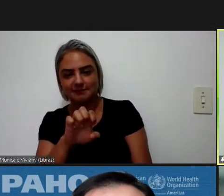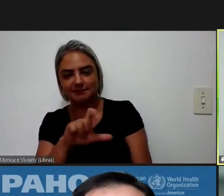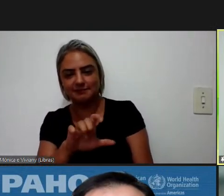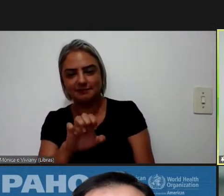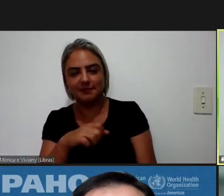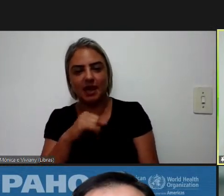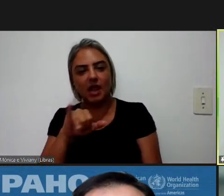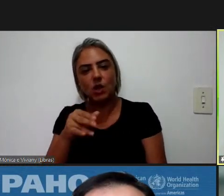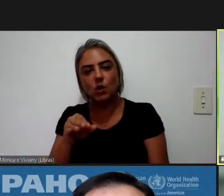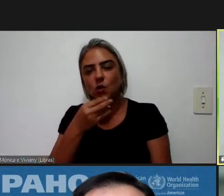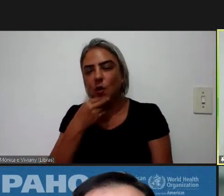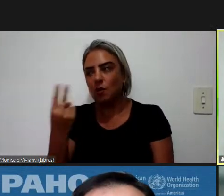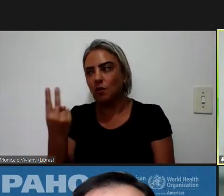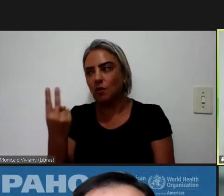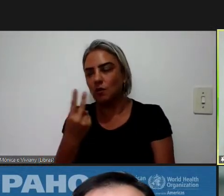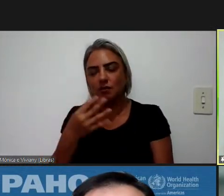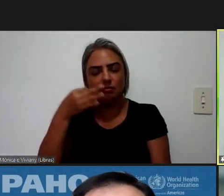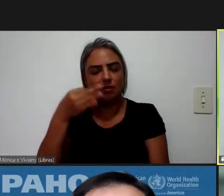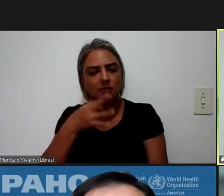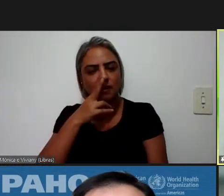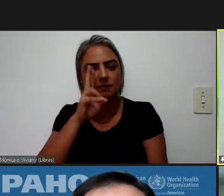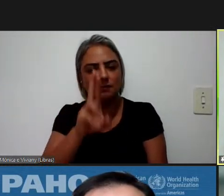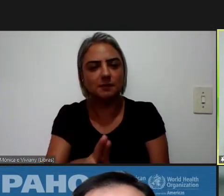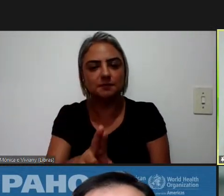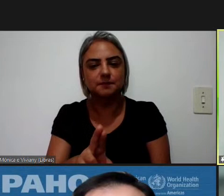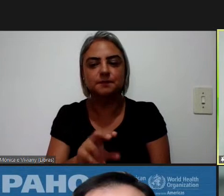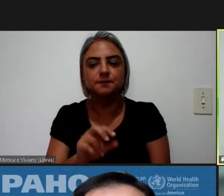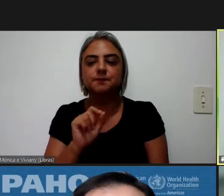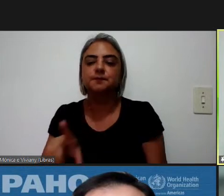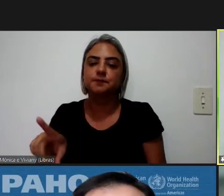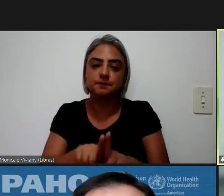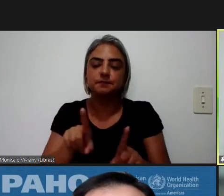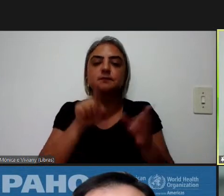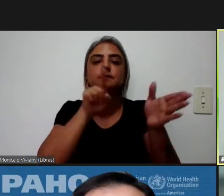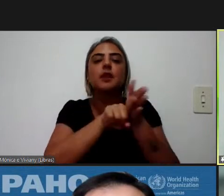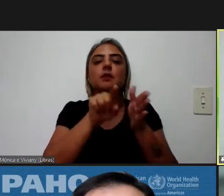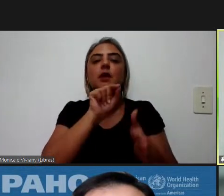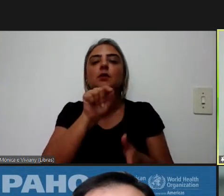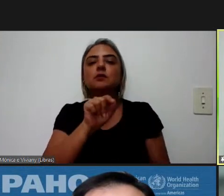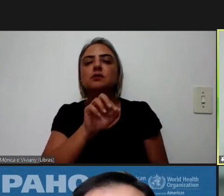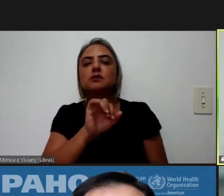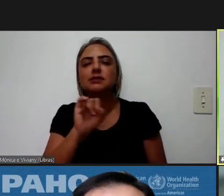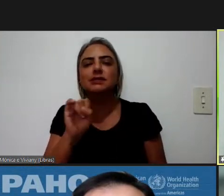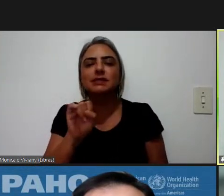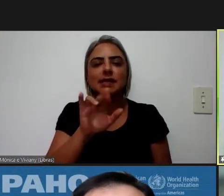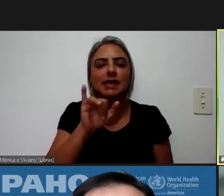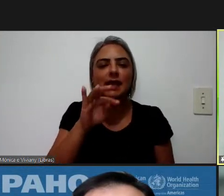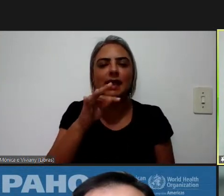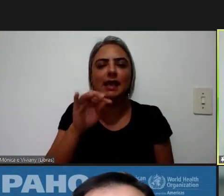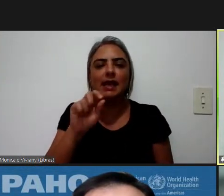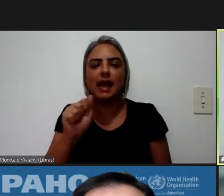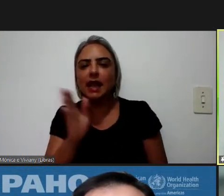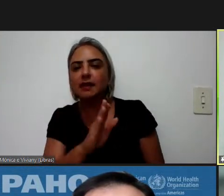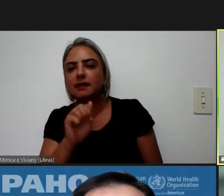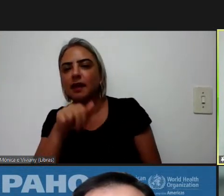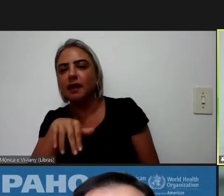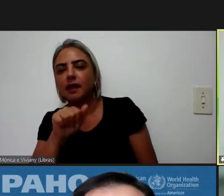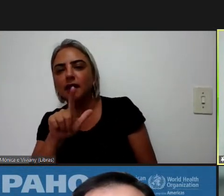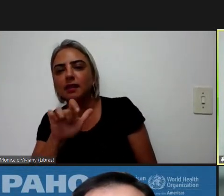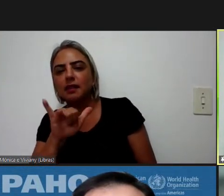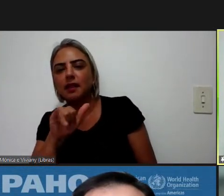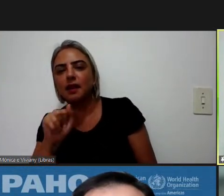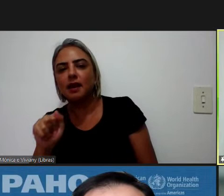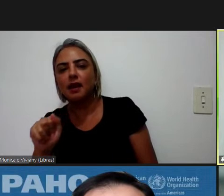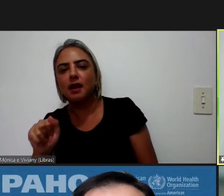Thank you, Giselle and Jonas, for your great answers. We would ask if Renata and Arala would like